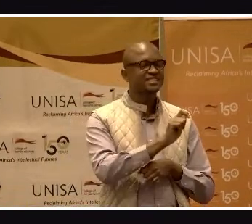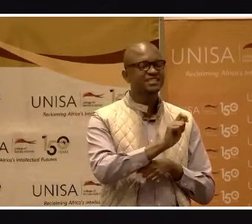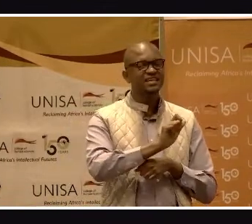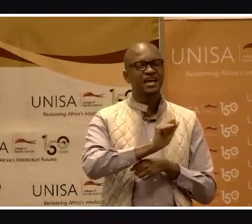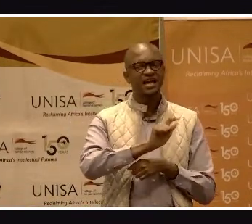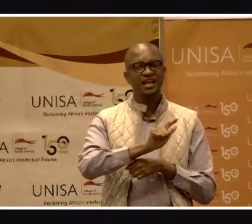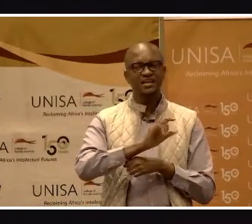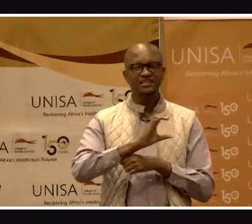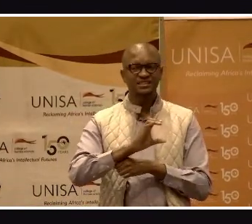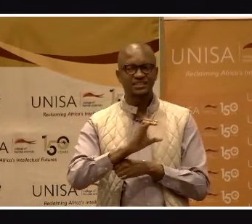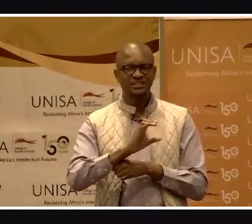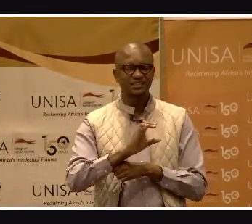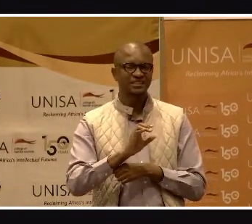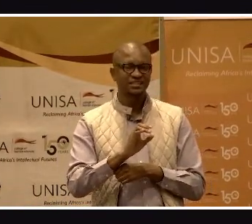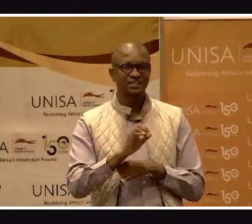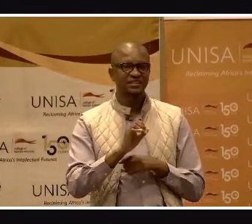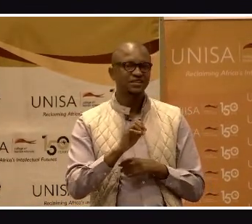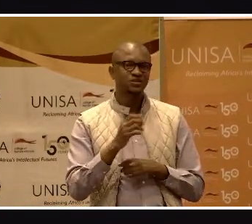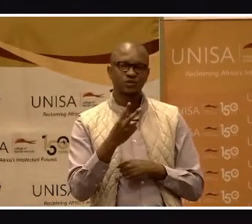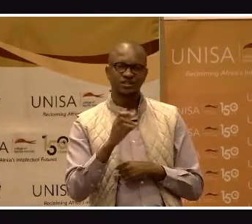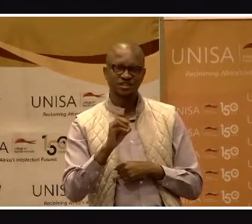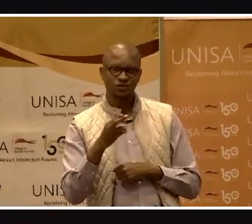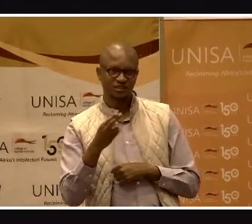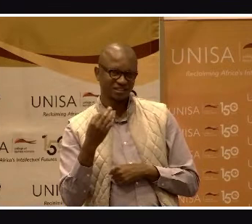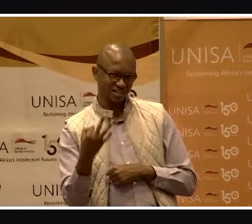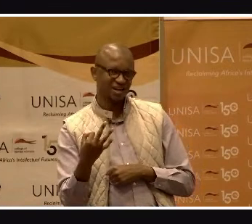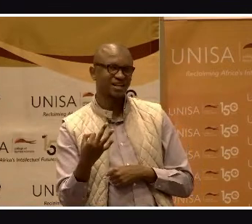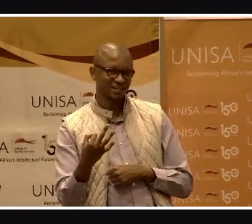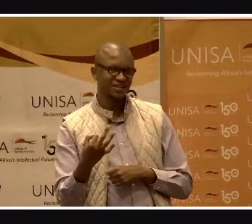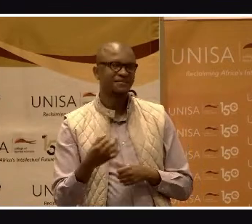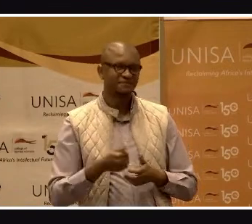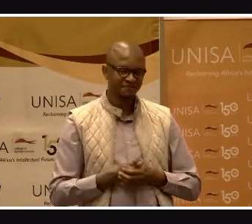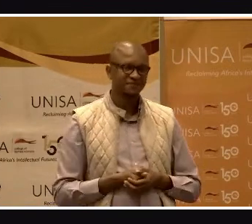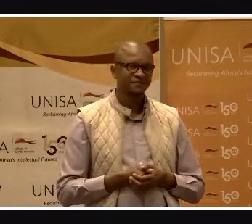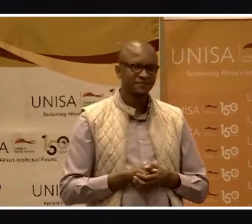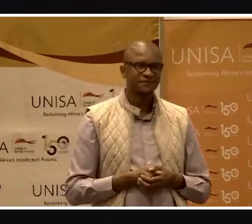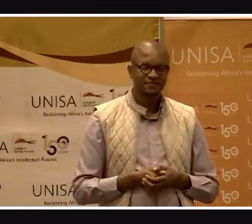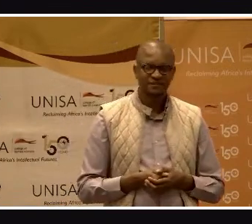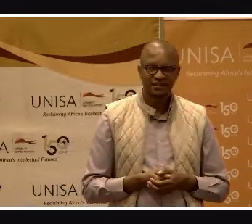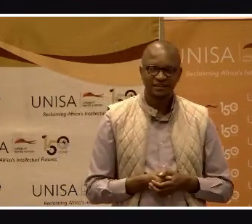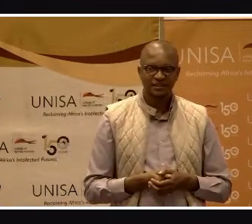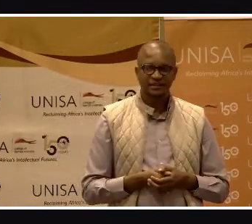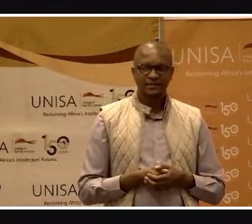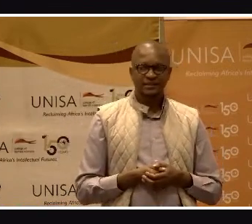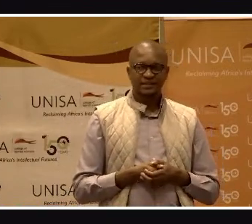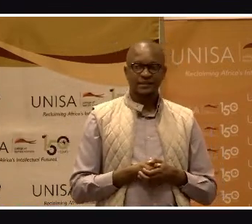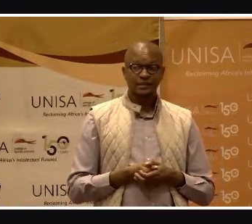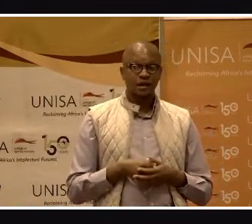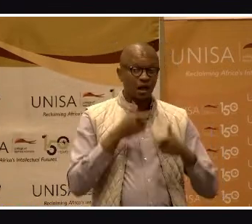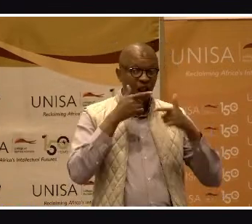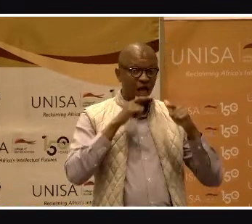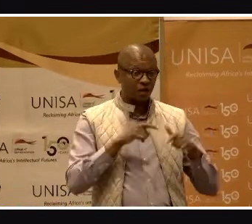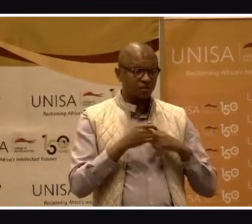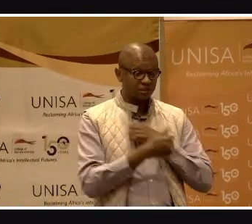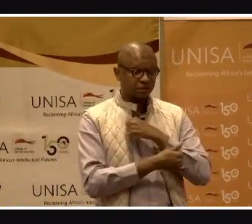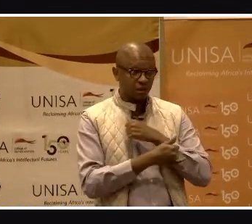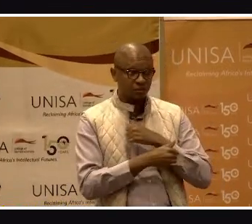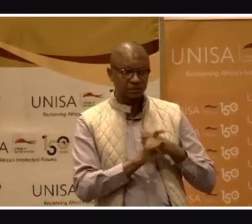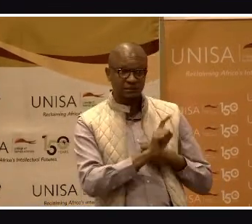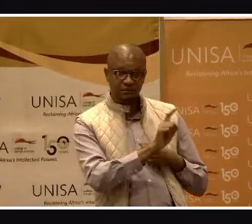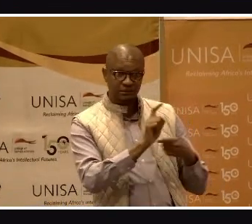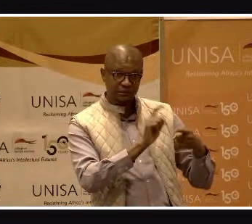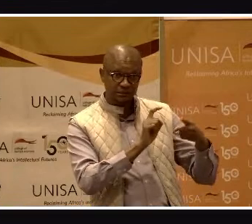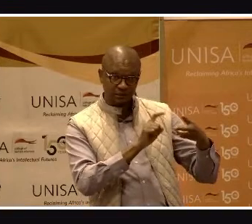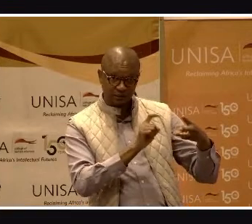the Language Conservancy 2023. So the languages of this country, put together,